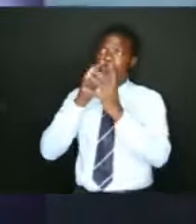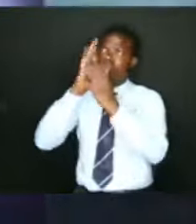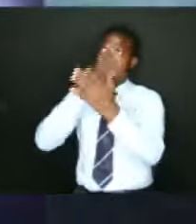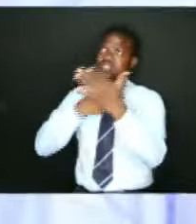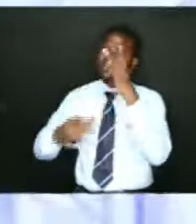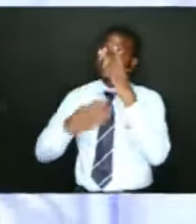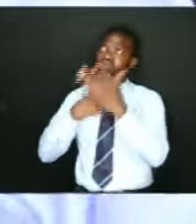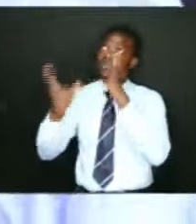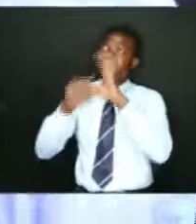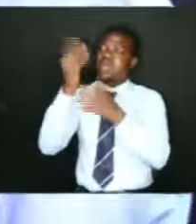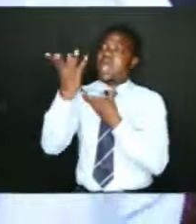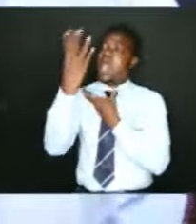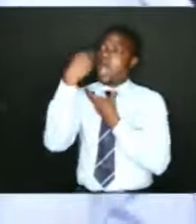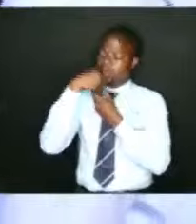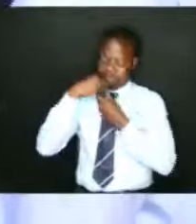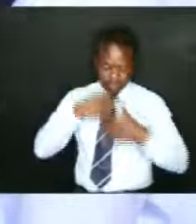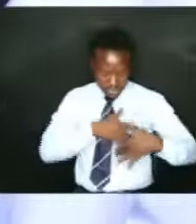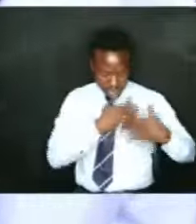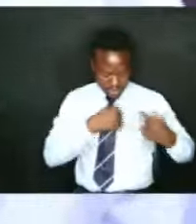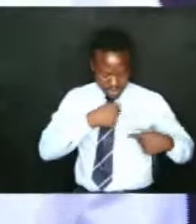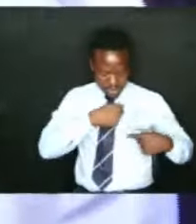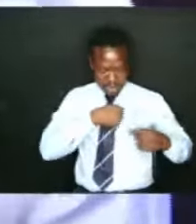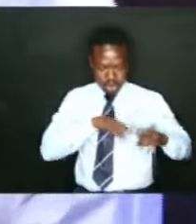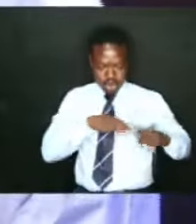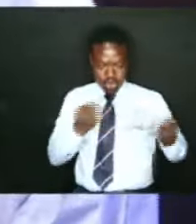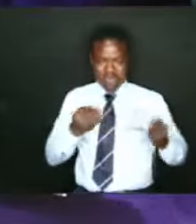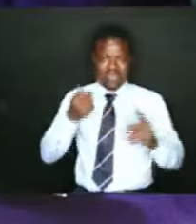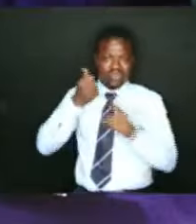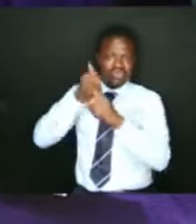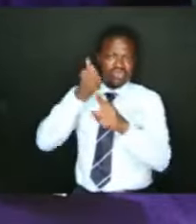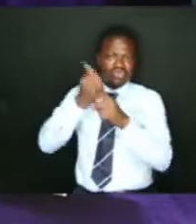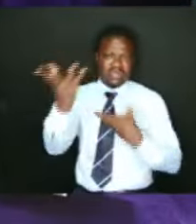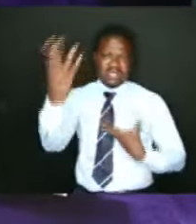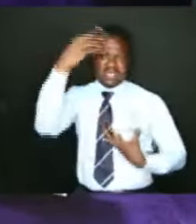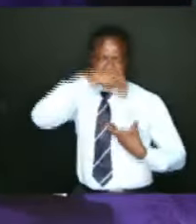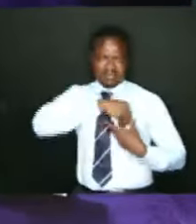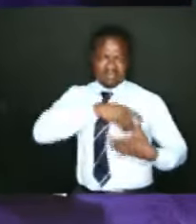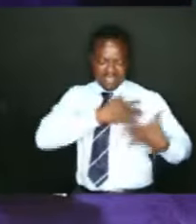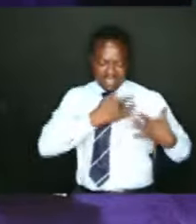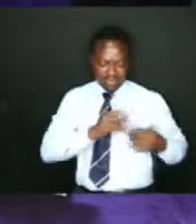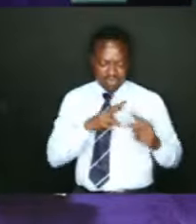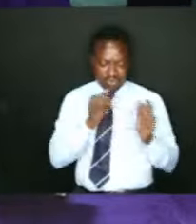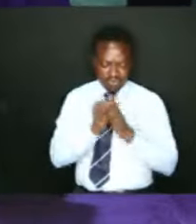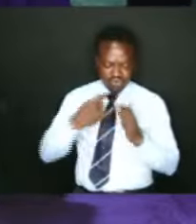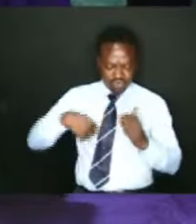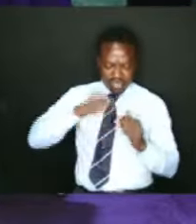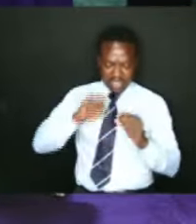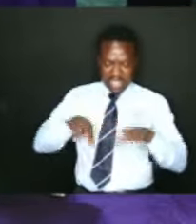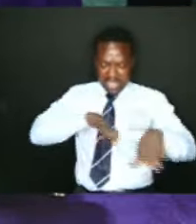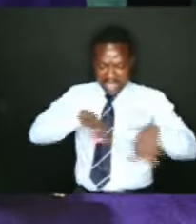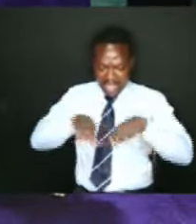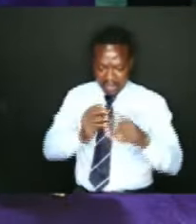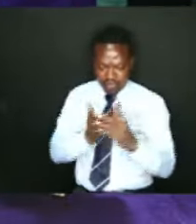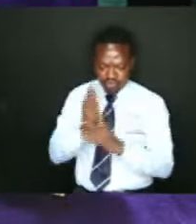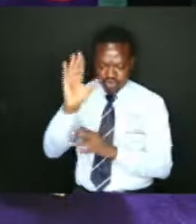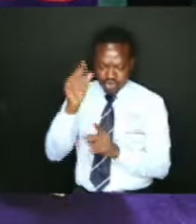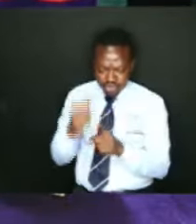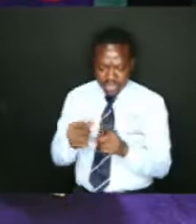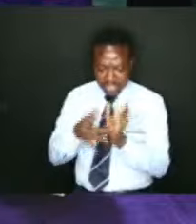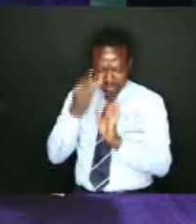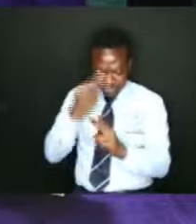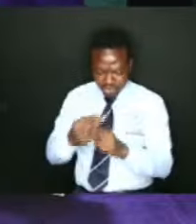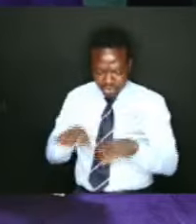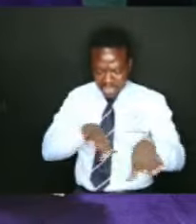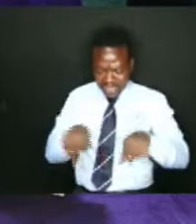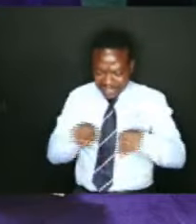We open our hearts unto you, God. Visit us one more time. Deal with our hearts and let us leave as people